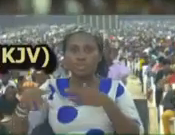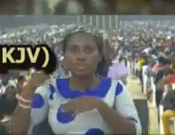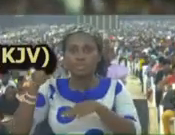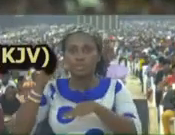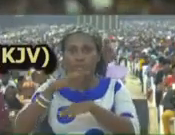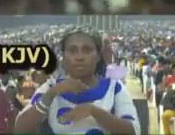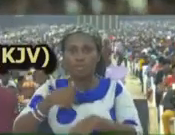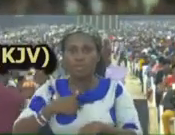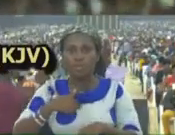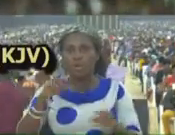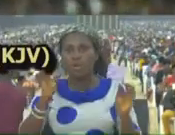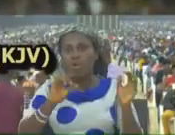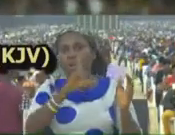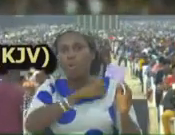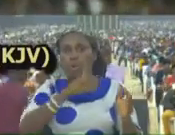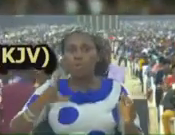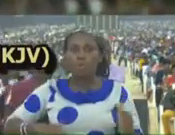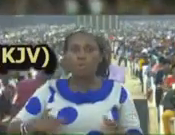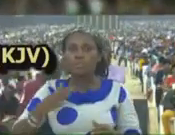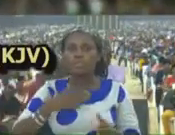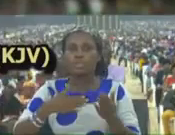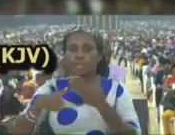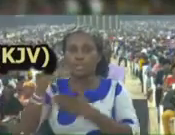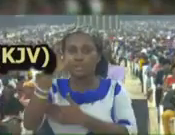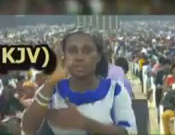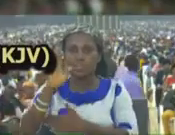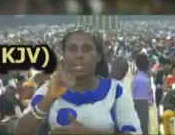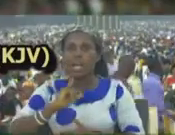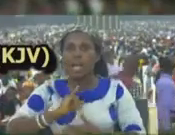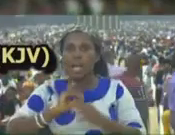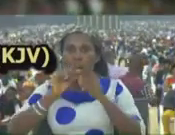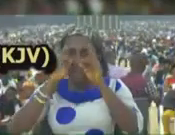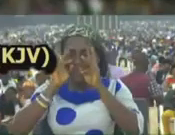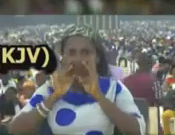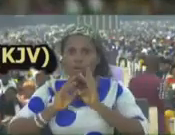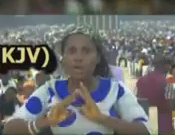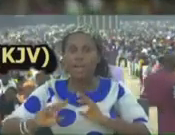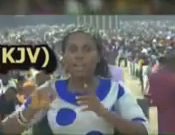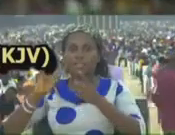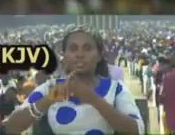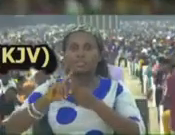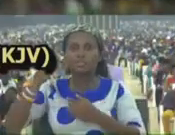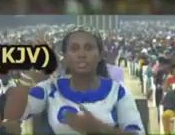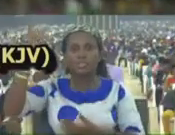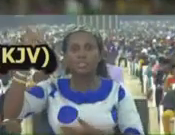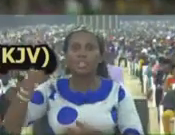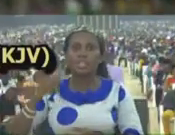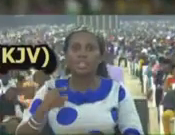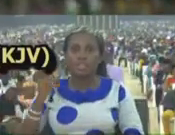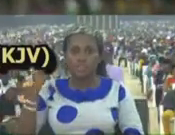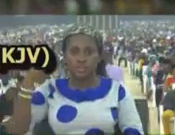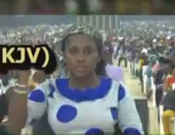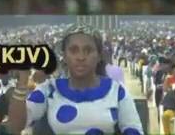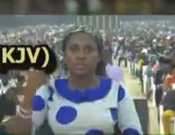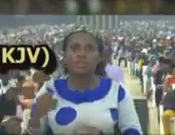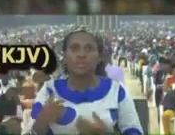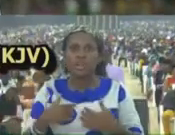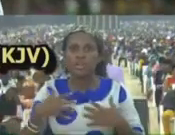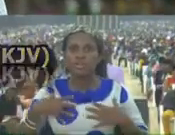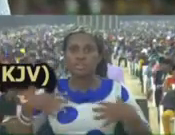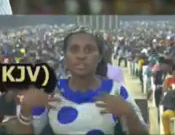O Lord, my God, I cried unto thee, and thou hast healed me.